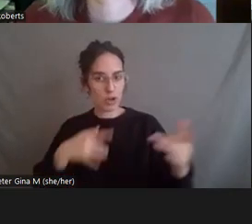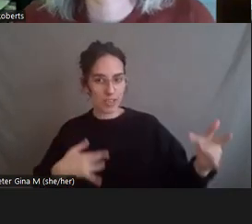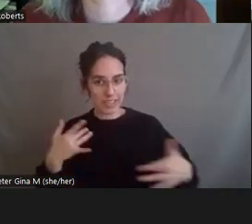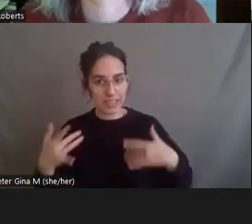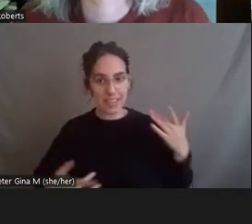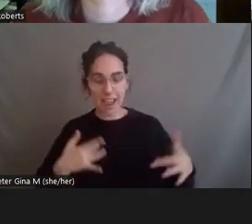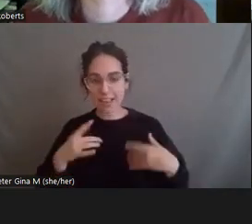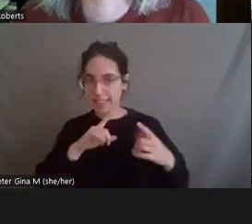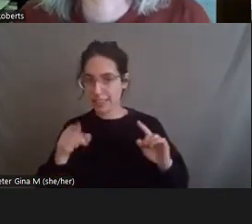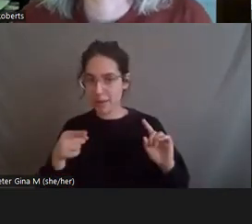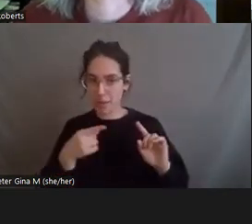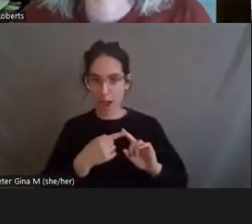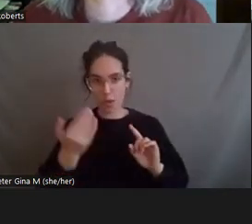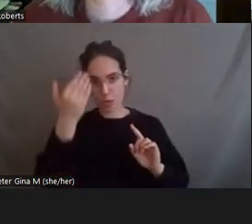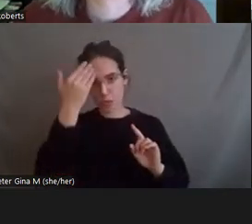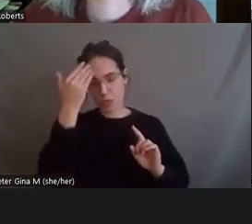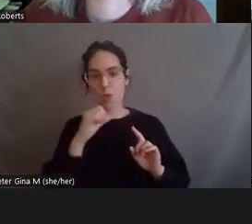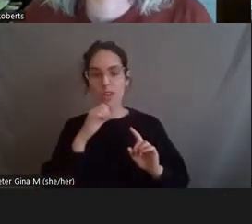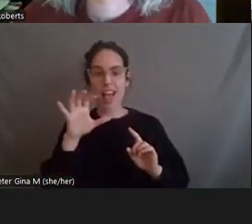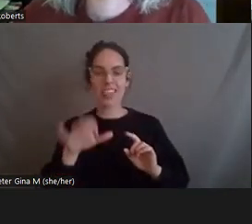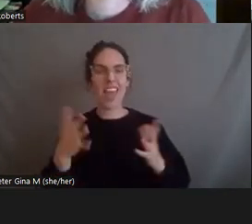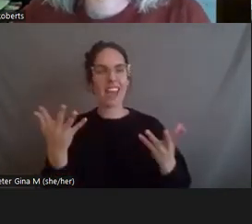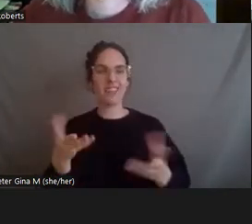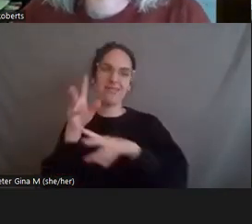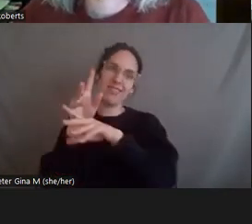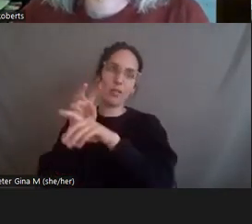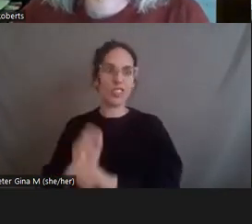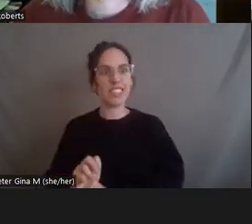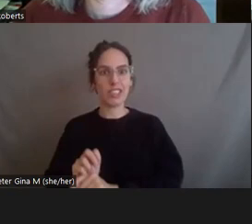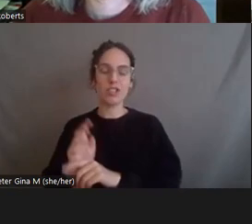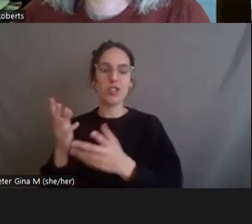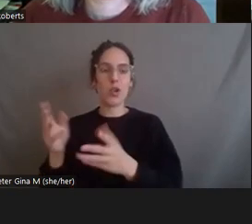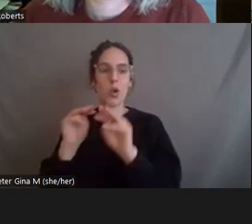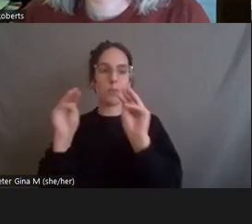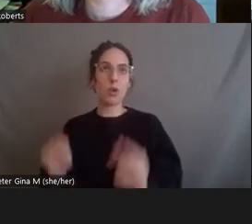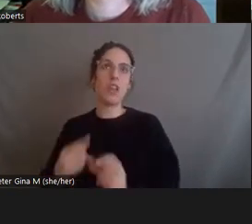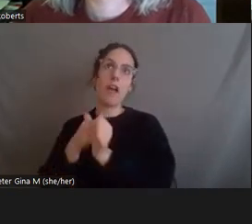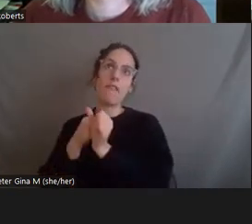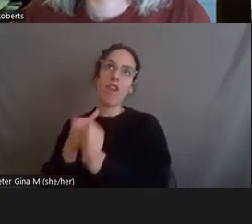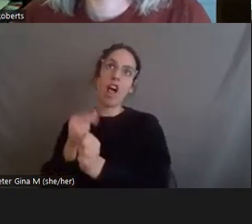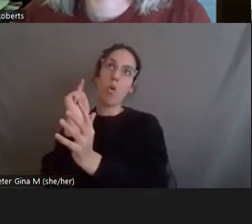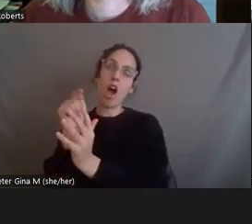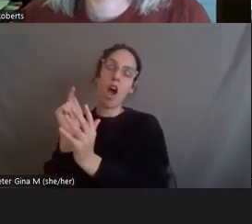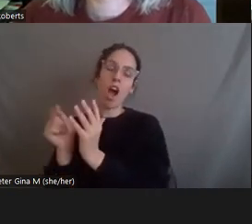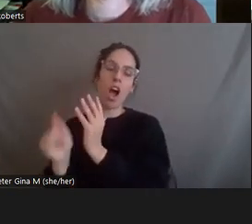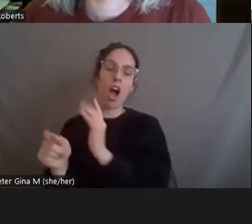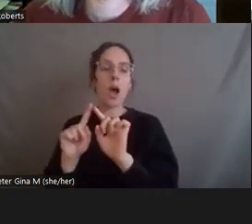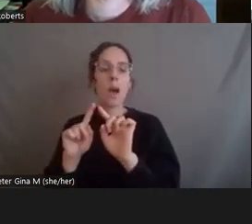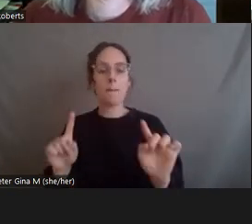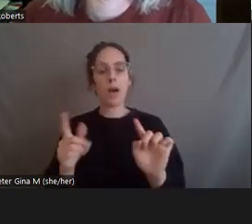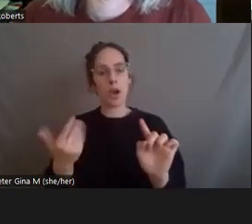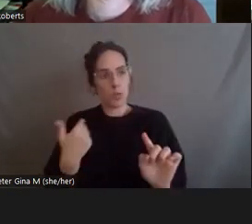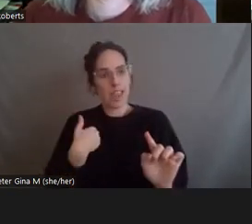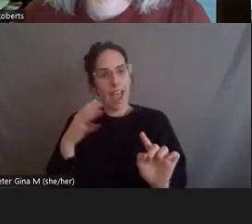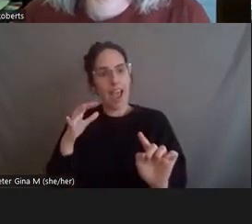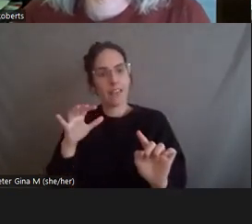that traditional museum mold. And so I'm really happy that we have kind of the traditional paintings and kind of those traditional mediums.